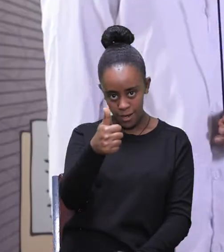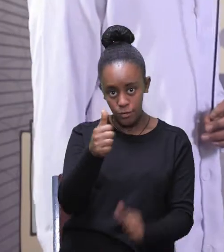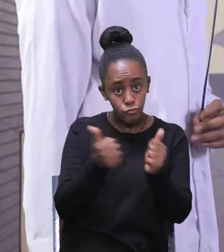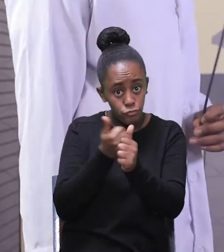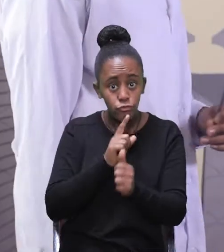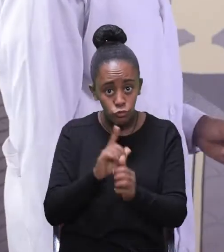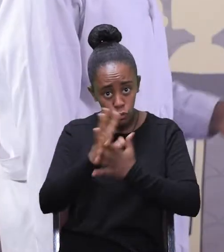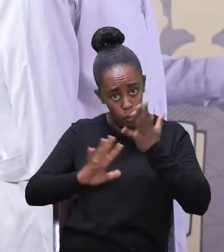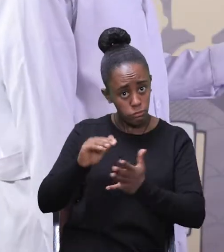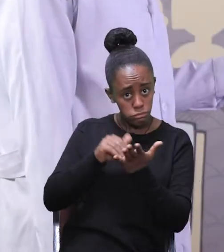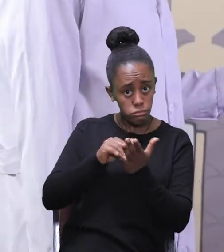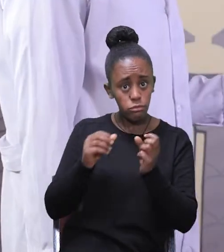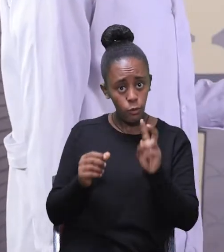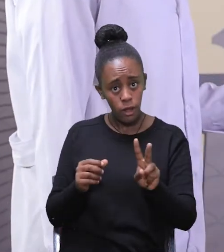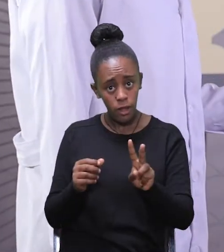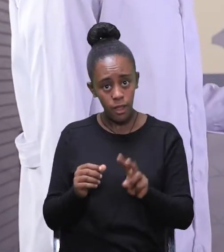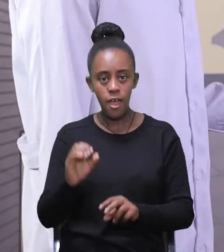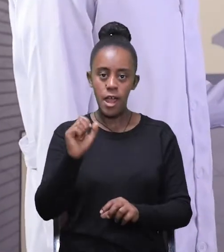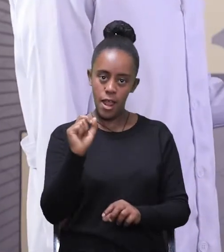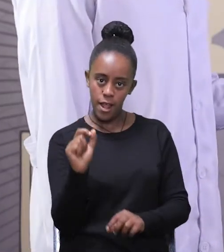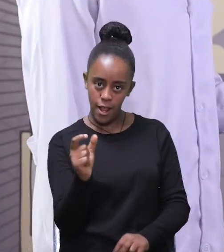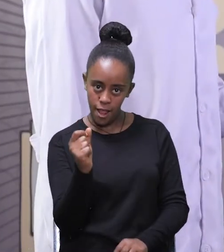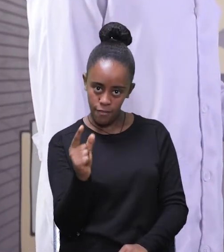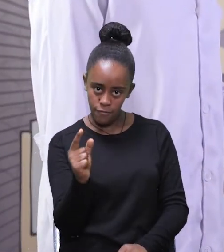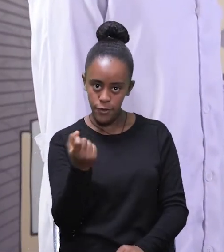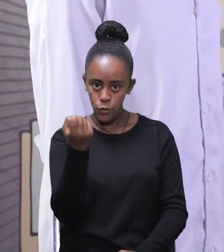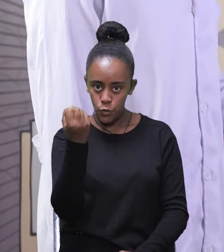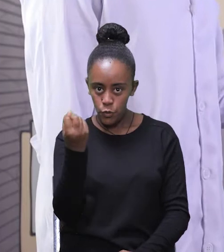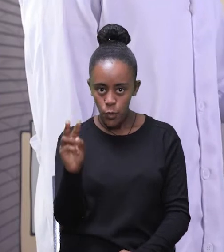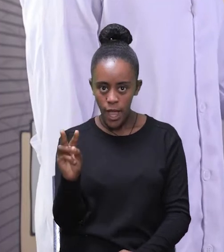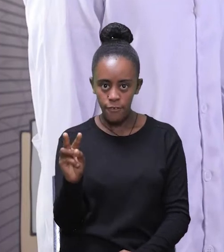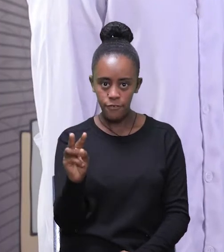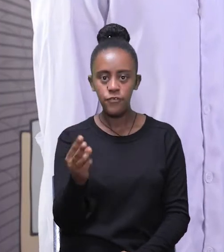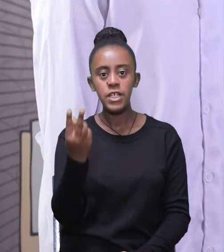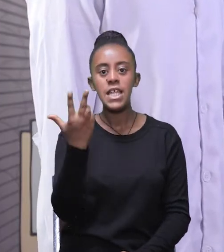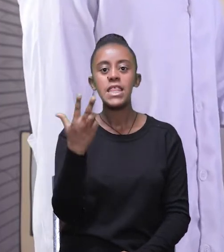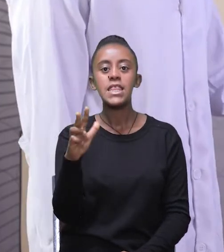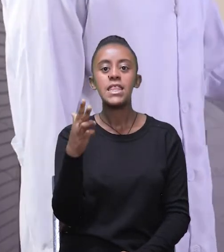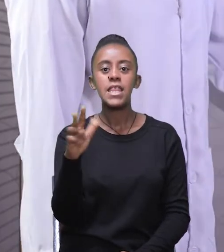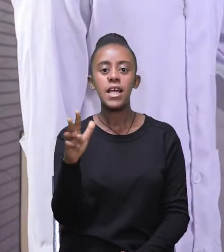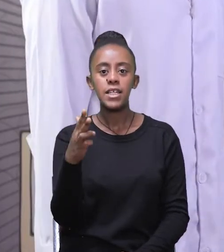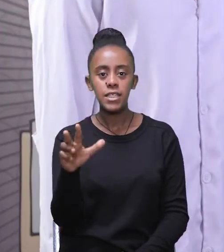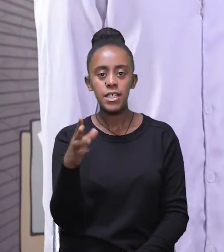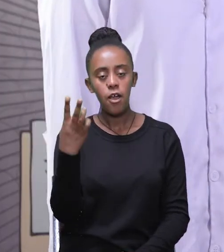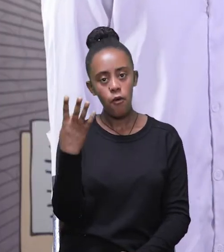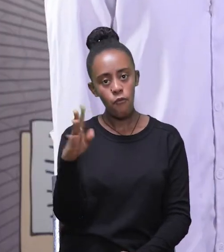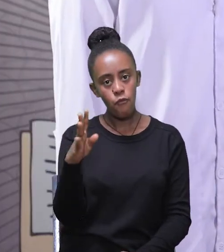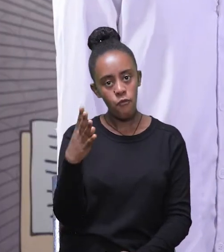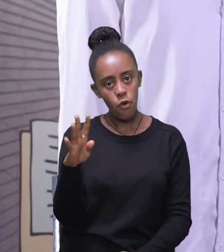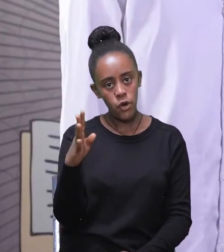with me, students? Okay. 11, 12, 13,